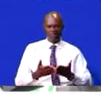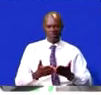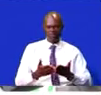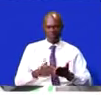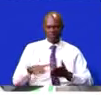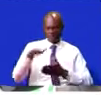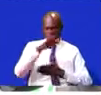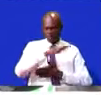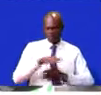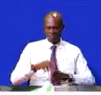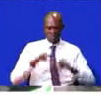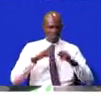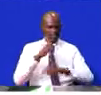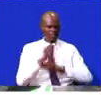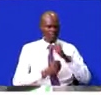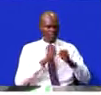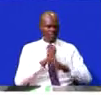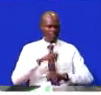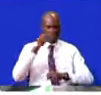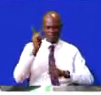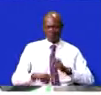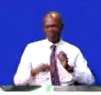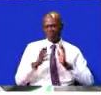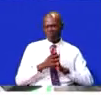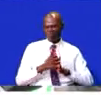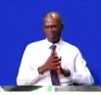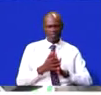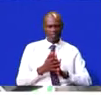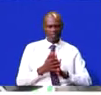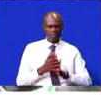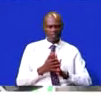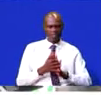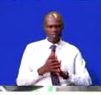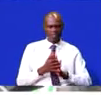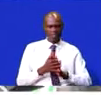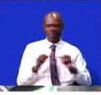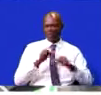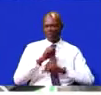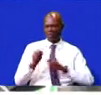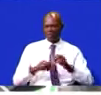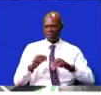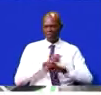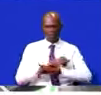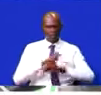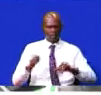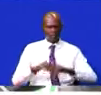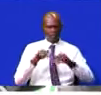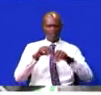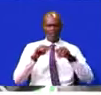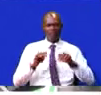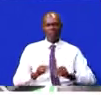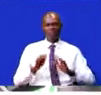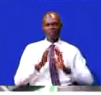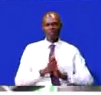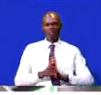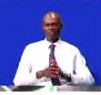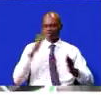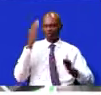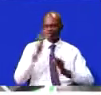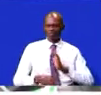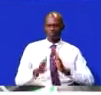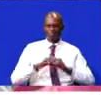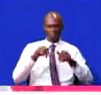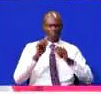This year we have declared a serious sensitization on burials. Stop burying in the